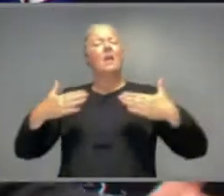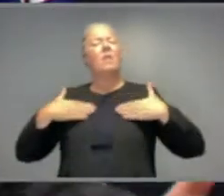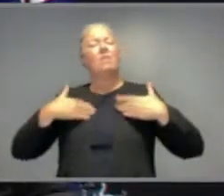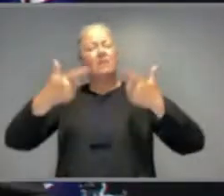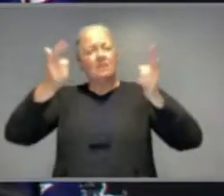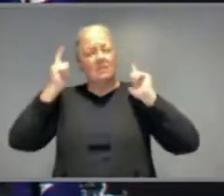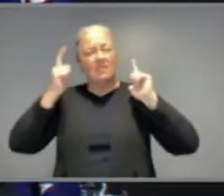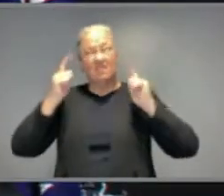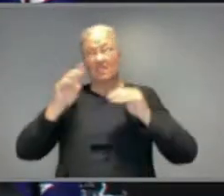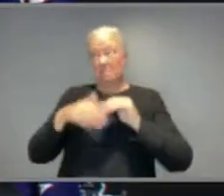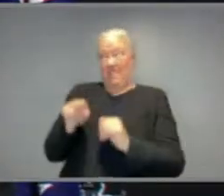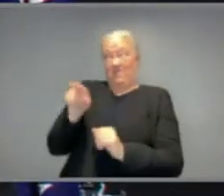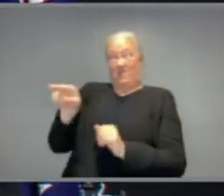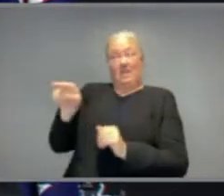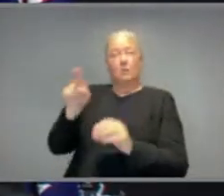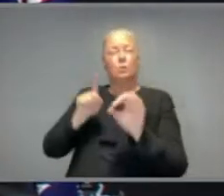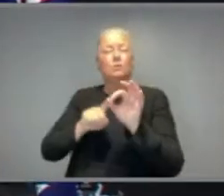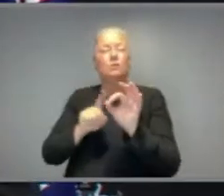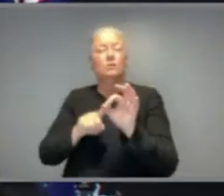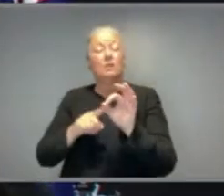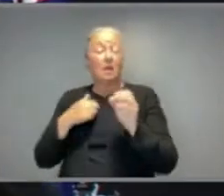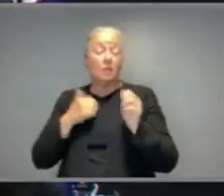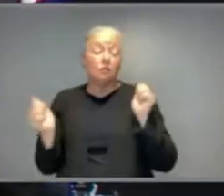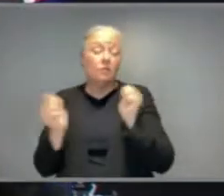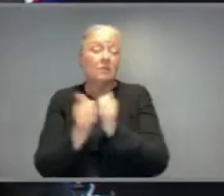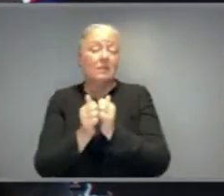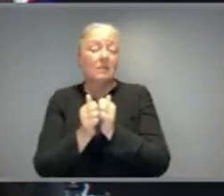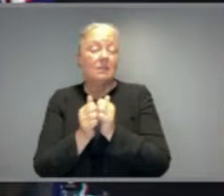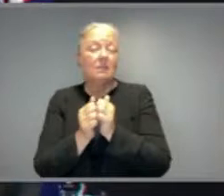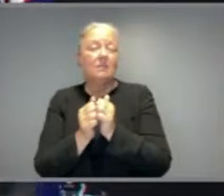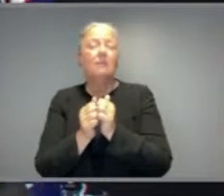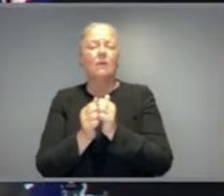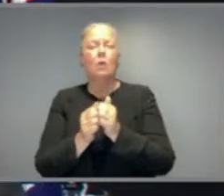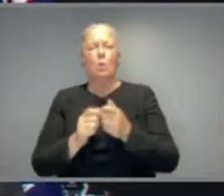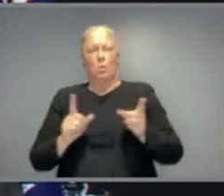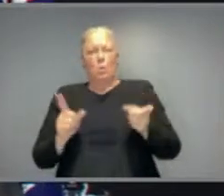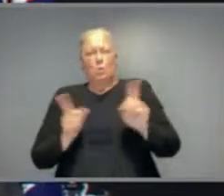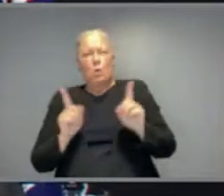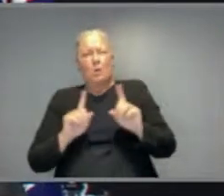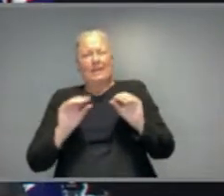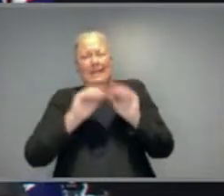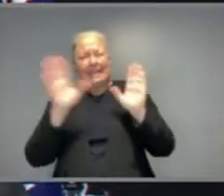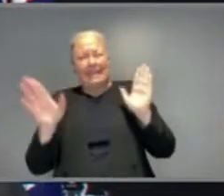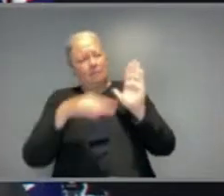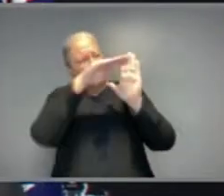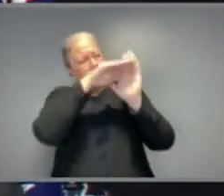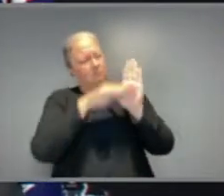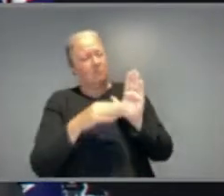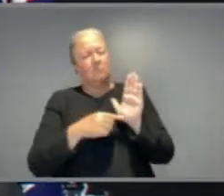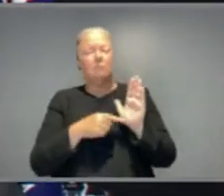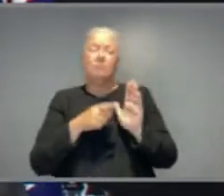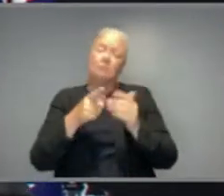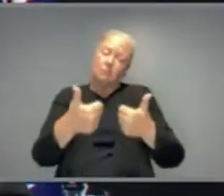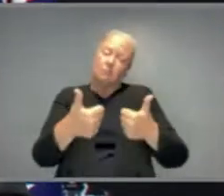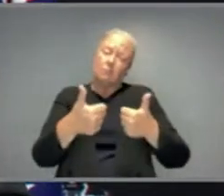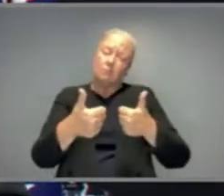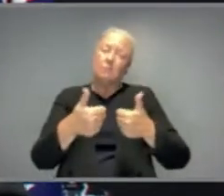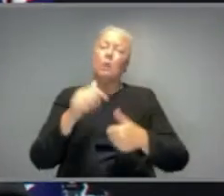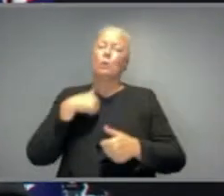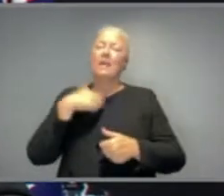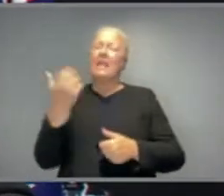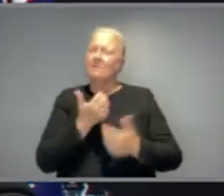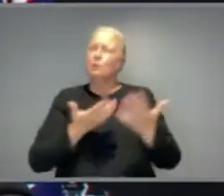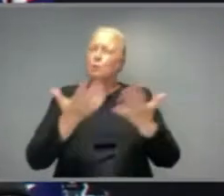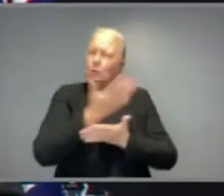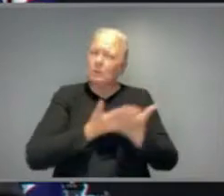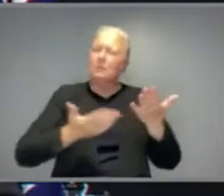And yes, I agree, being able to articulate what they are is a good idea, but we've got to work through them and ensure that